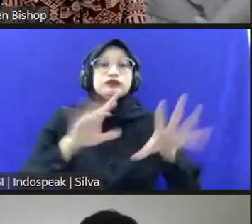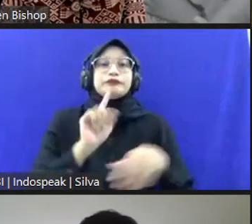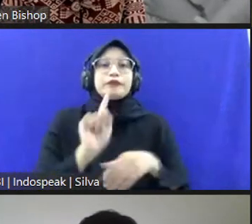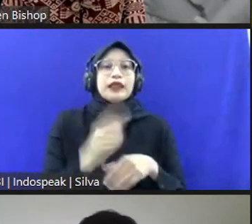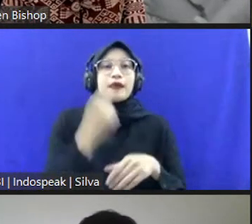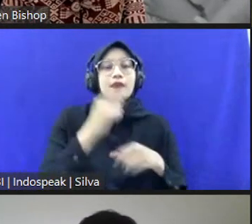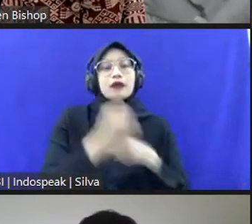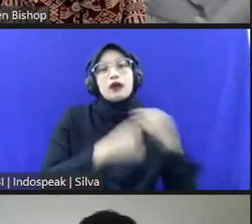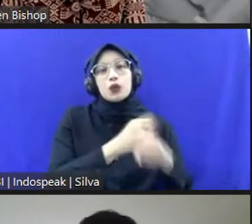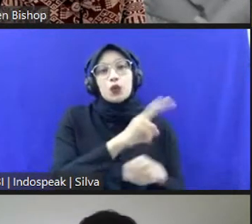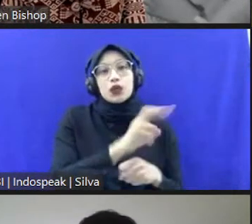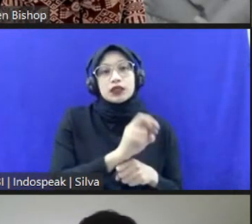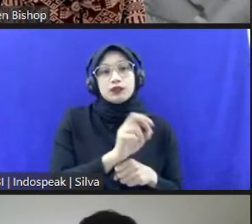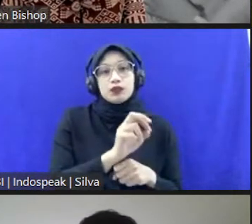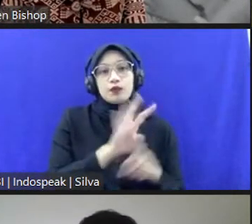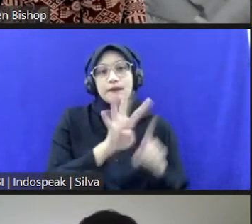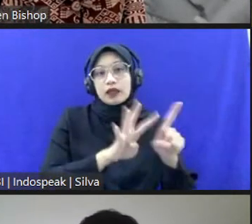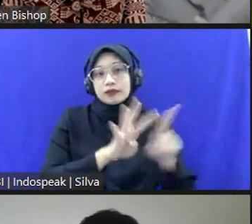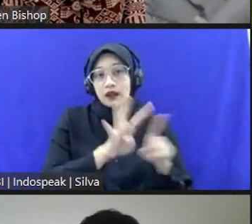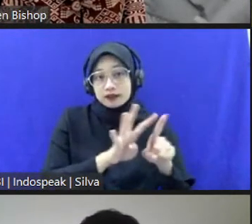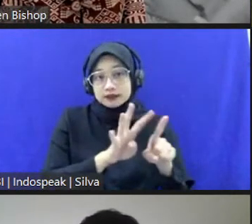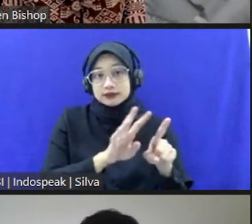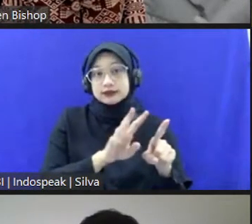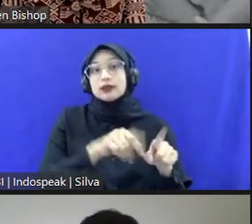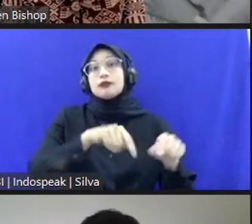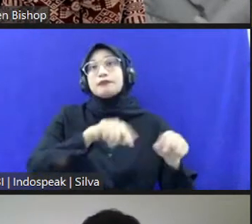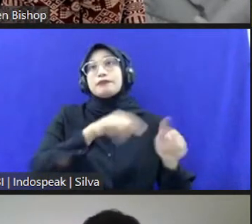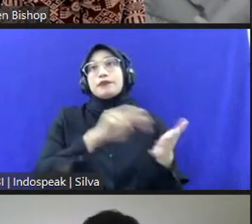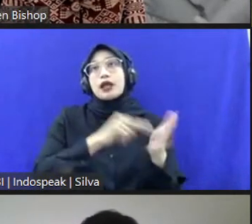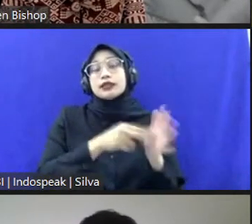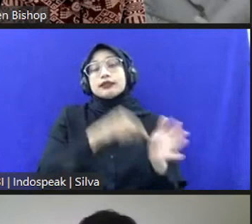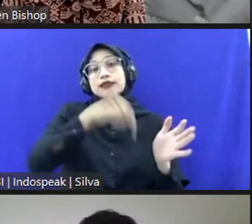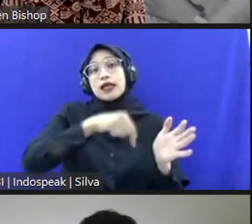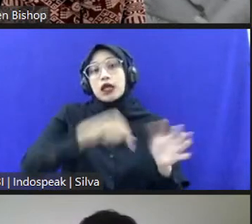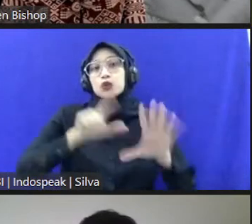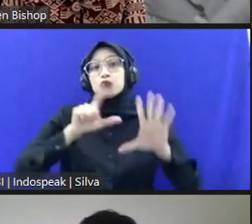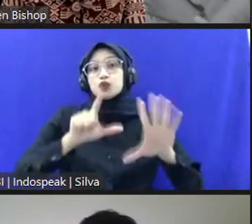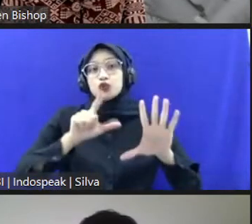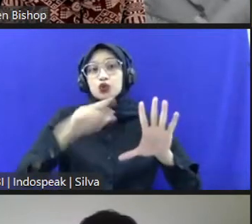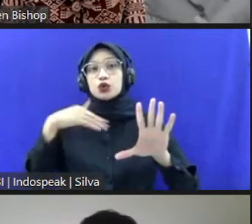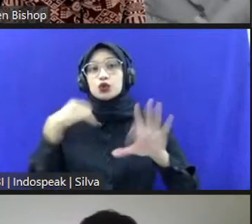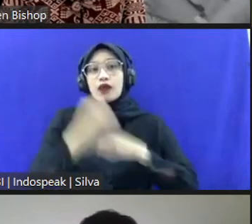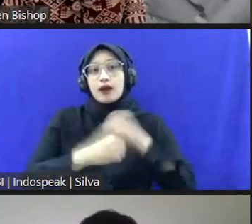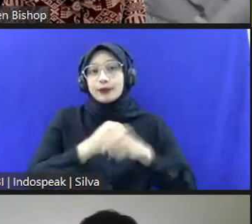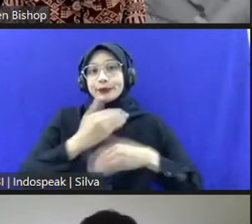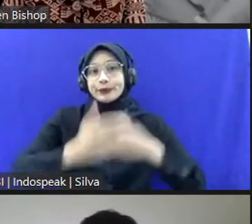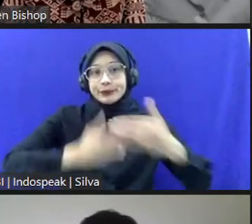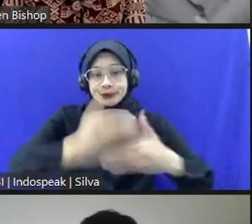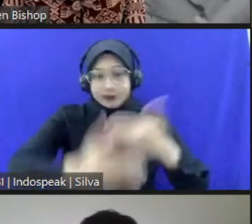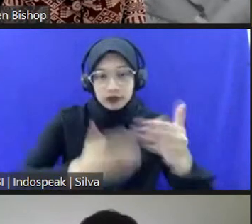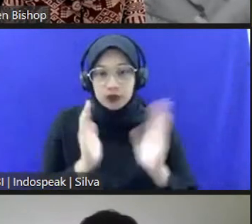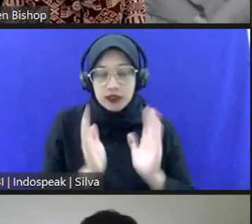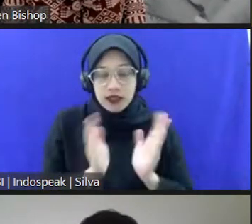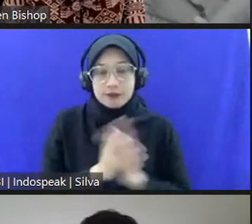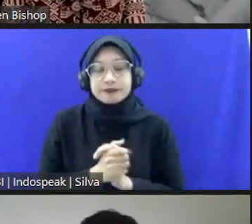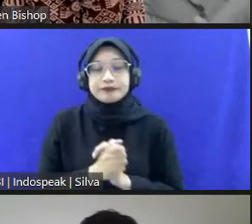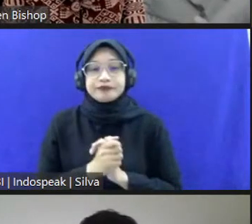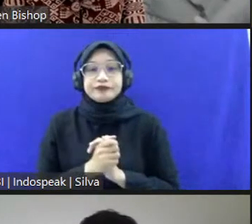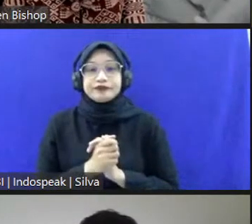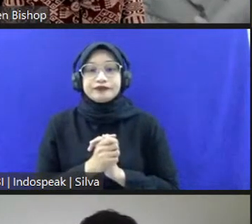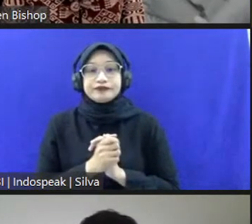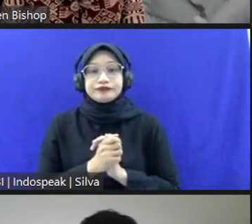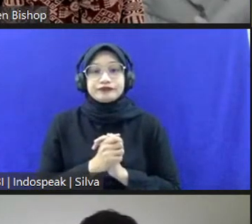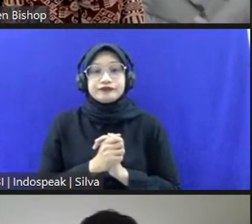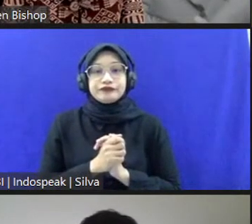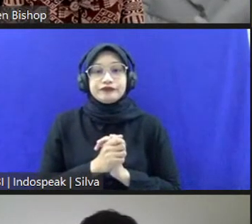So now it's already in the 7th year. And we hasn't, and the release itself was only done for